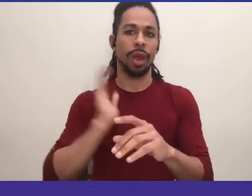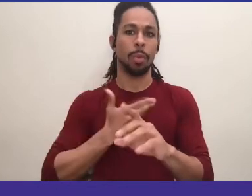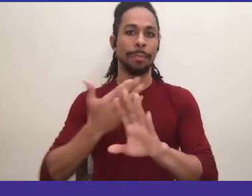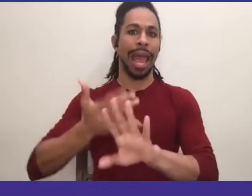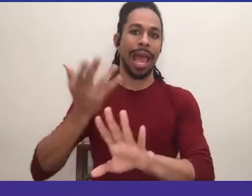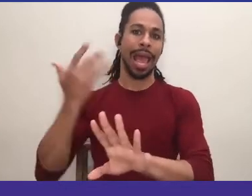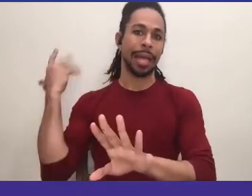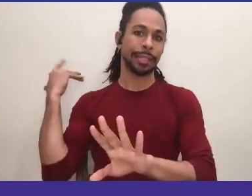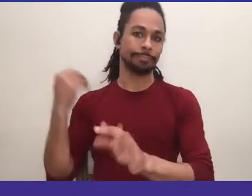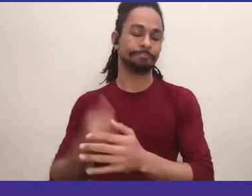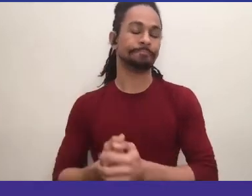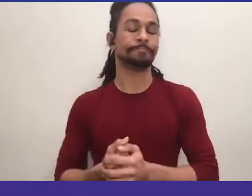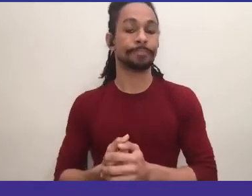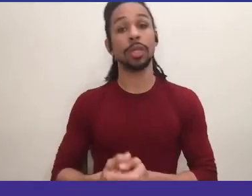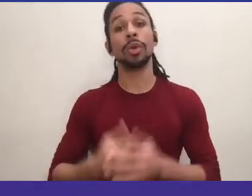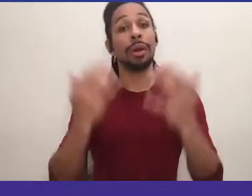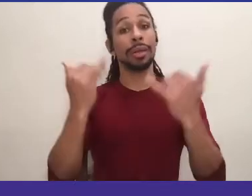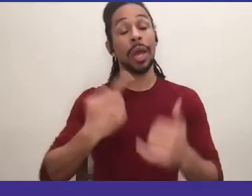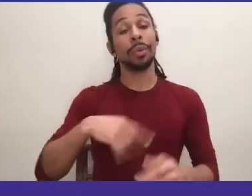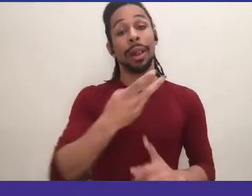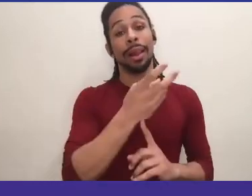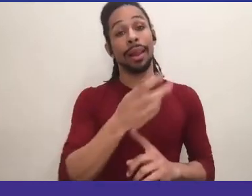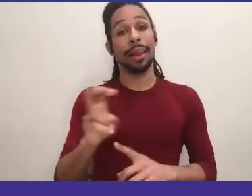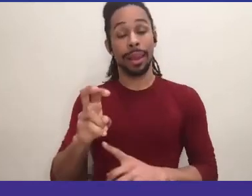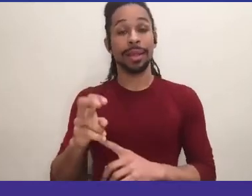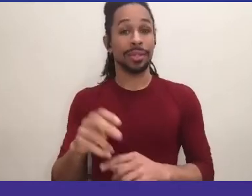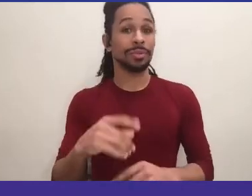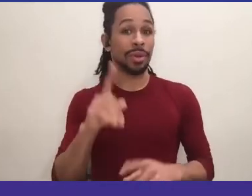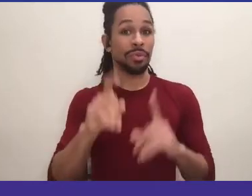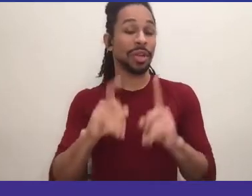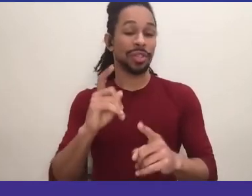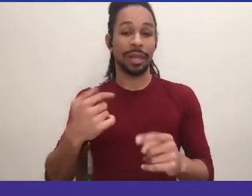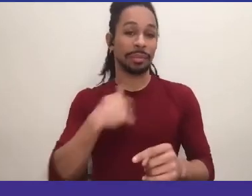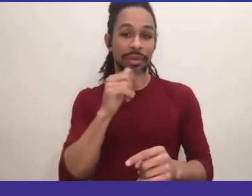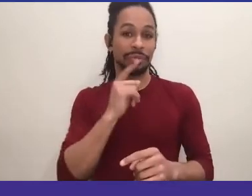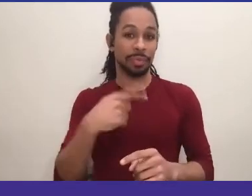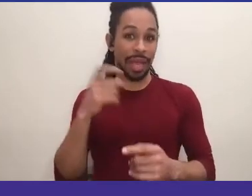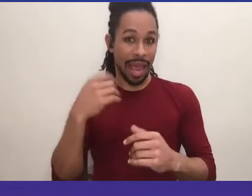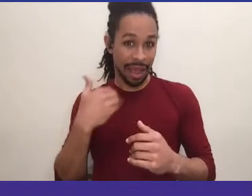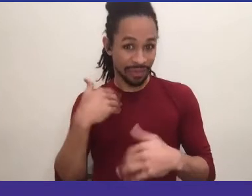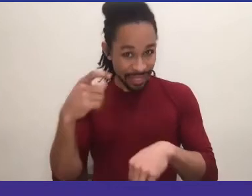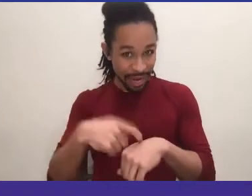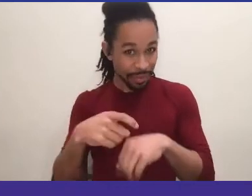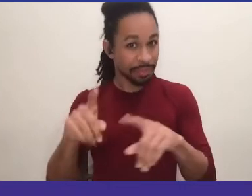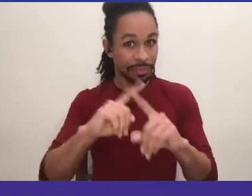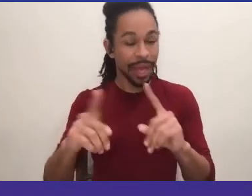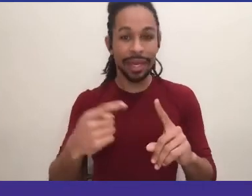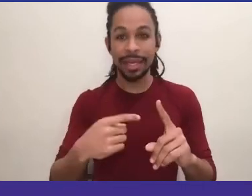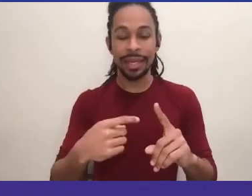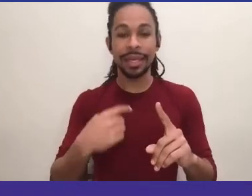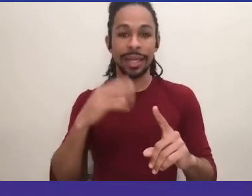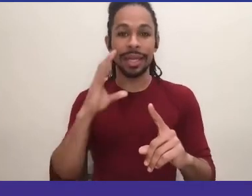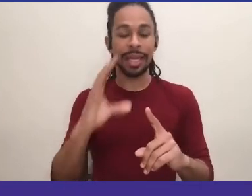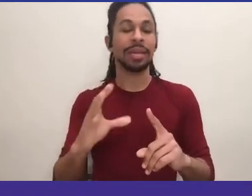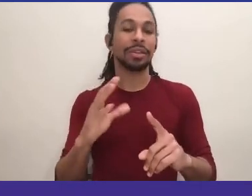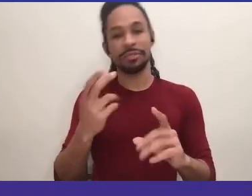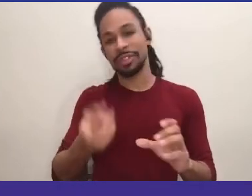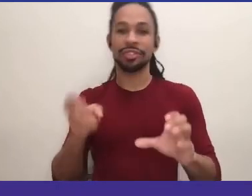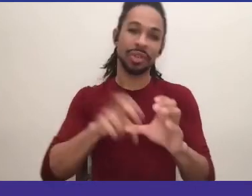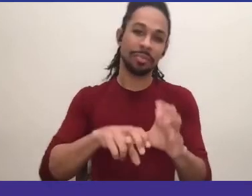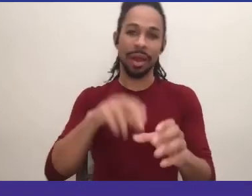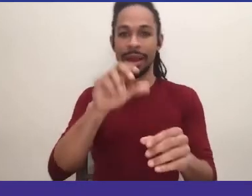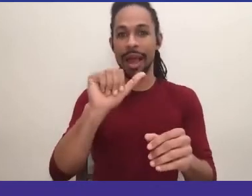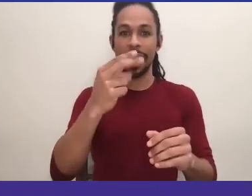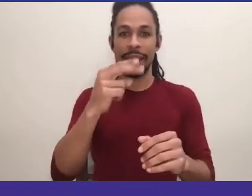You have moved us into a question I wasn't sure we'd have time to, but so I'm going to jump on the Ahimsa train of thinking